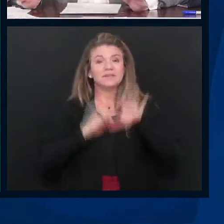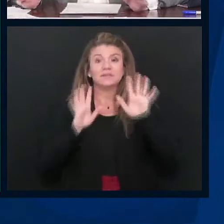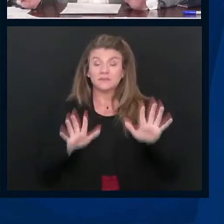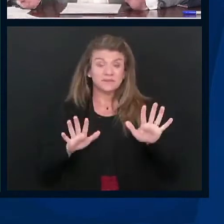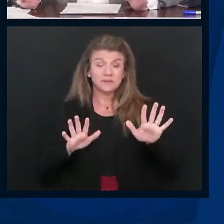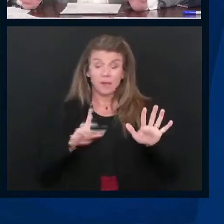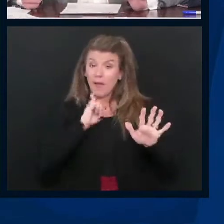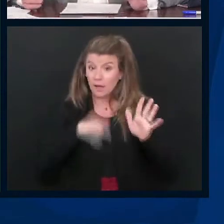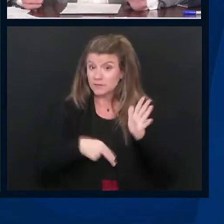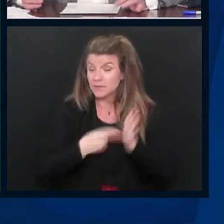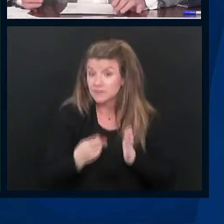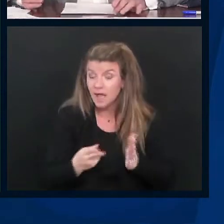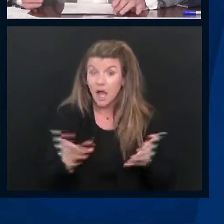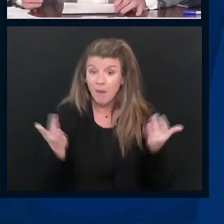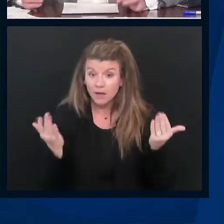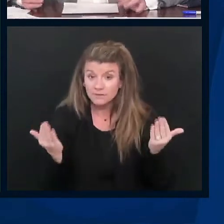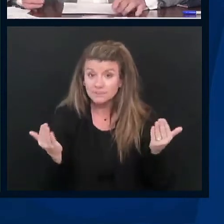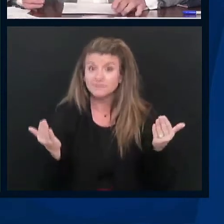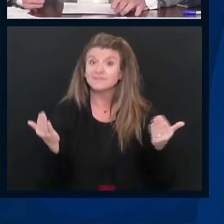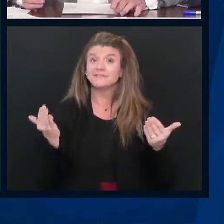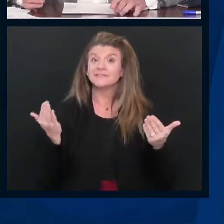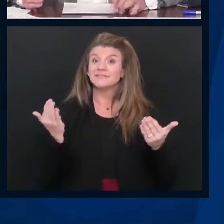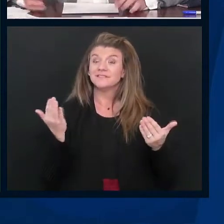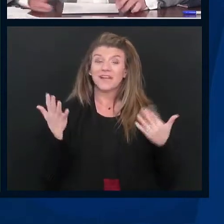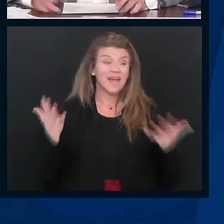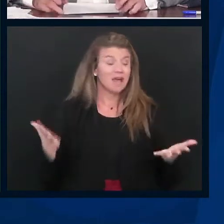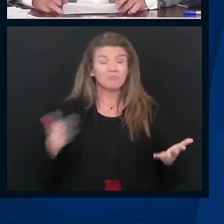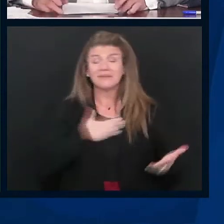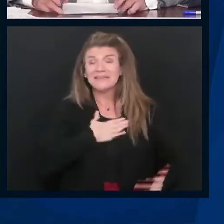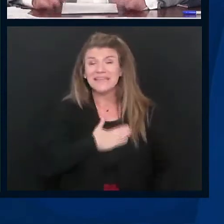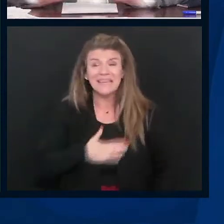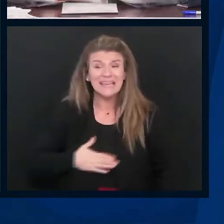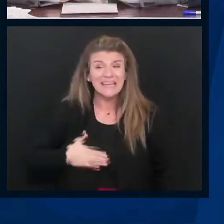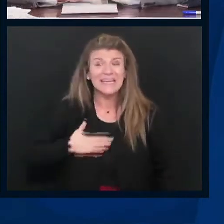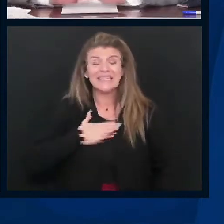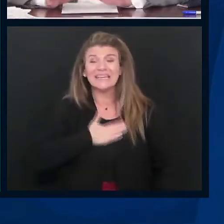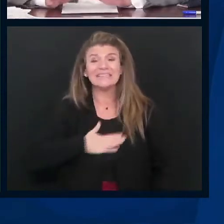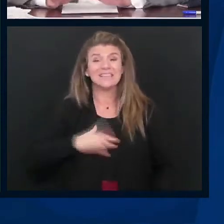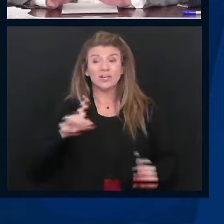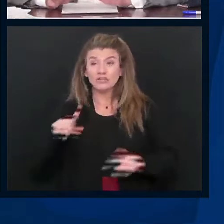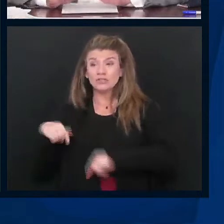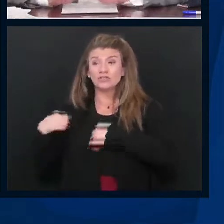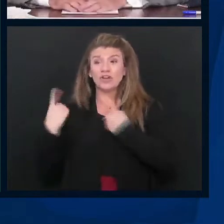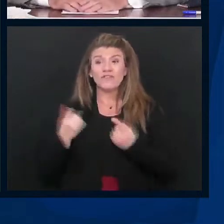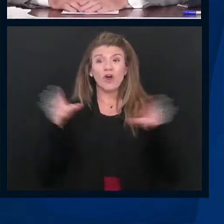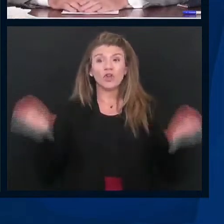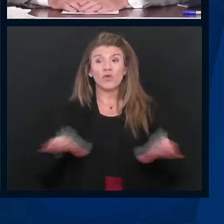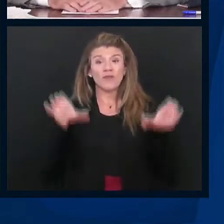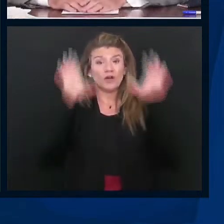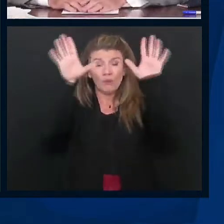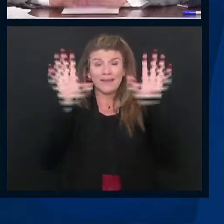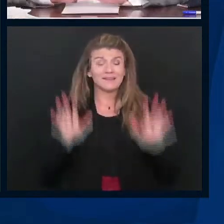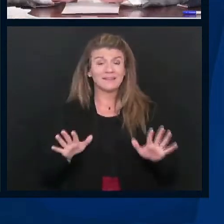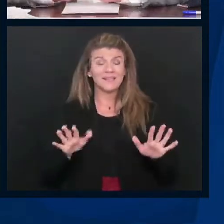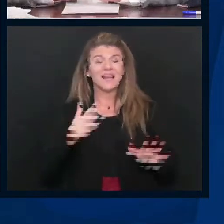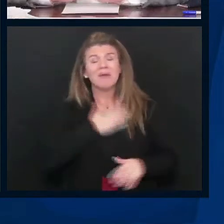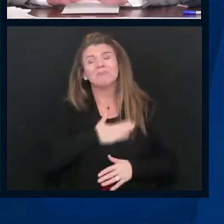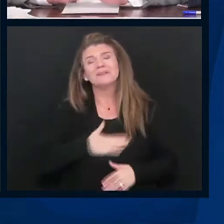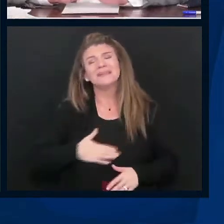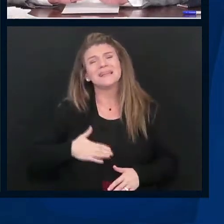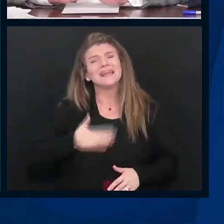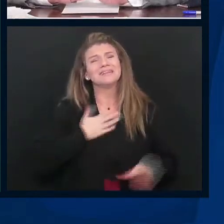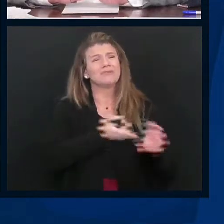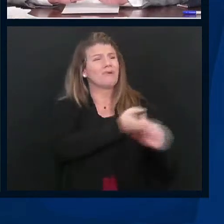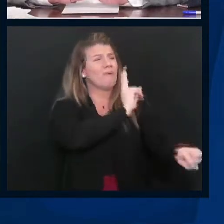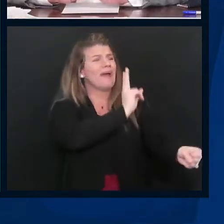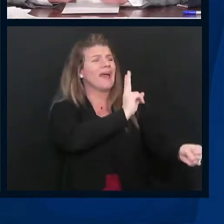Literally, come on, West Virginia. Just please, and you've done great. You've done great. Please quit